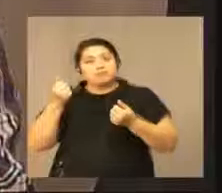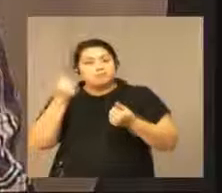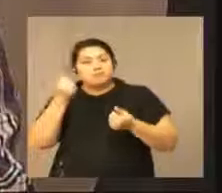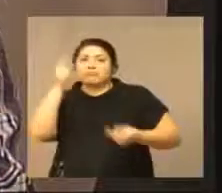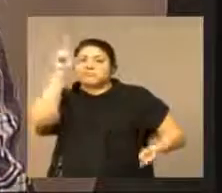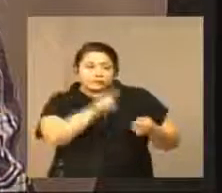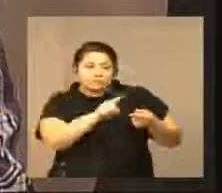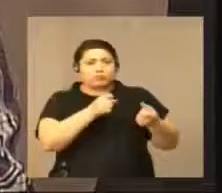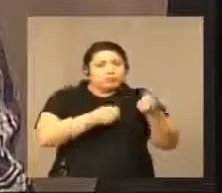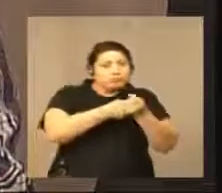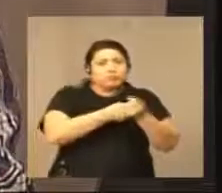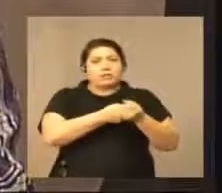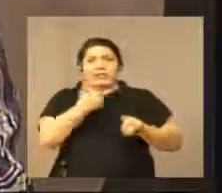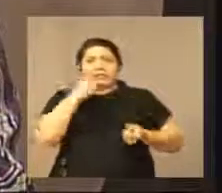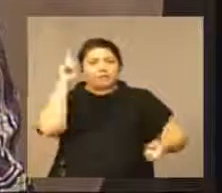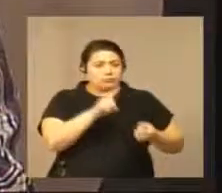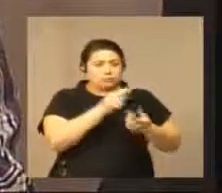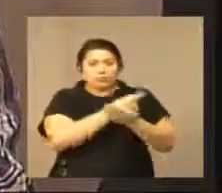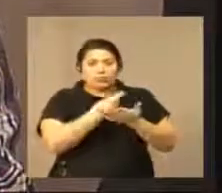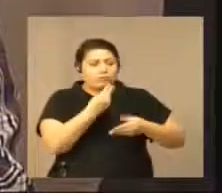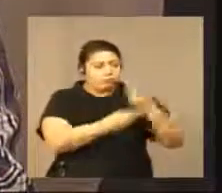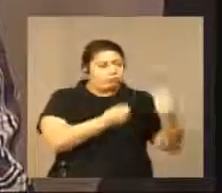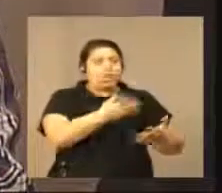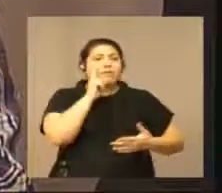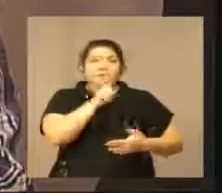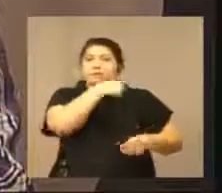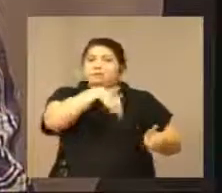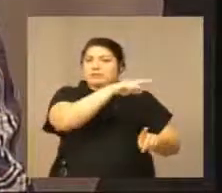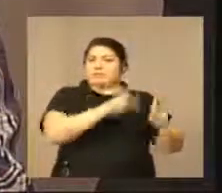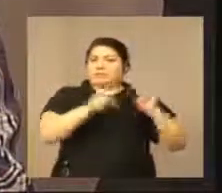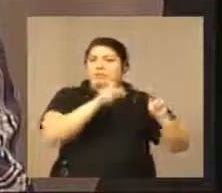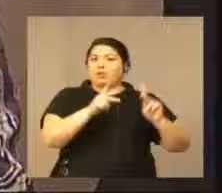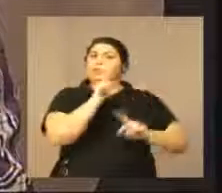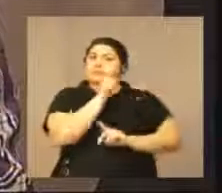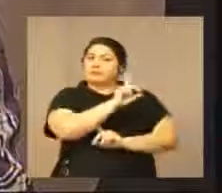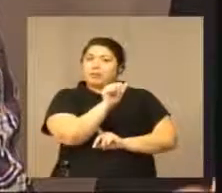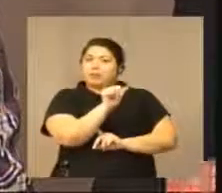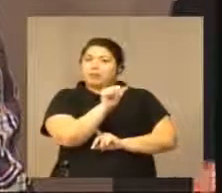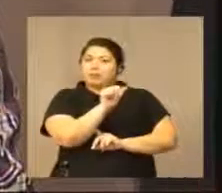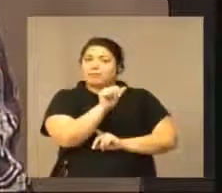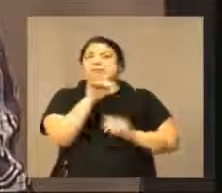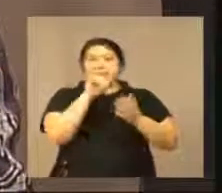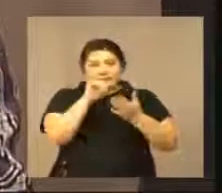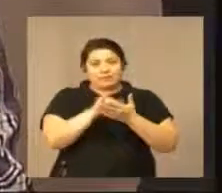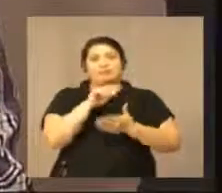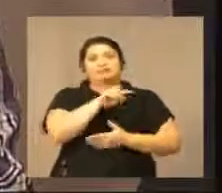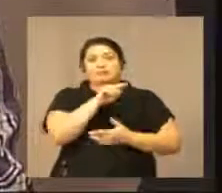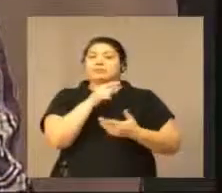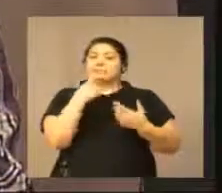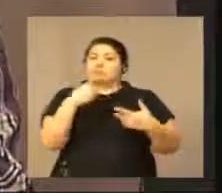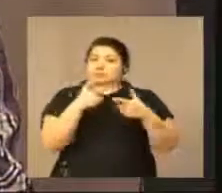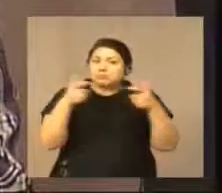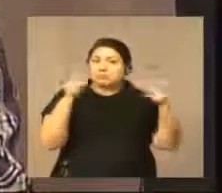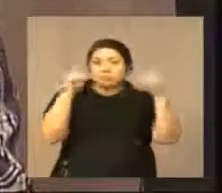when it comes to First Nations persons with disability, and that this is the issue of disability among our First